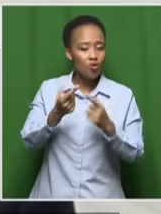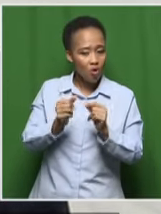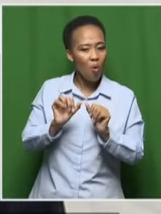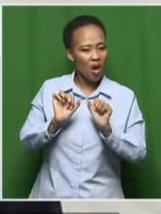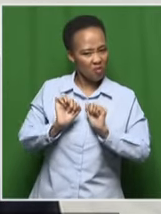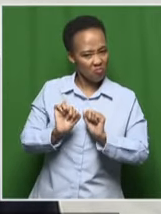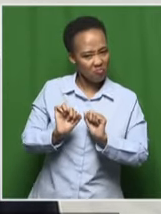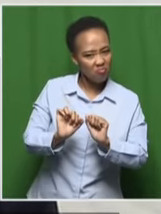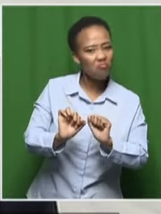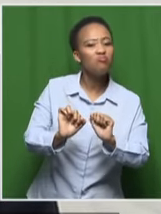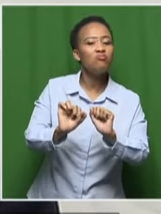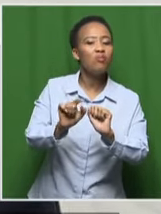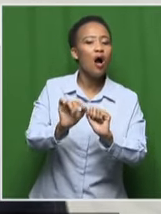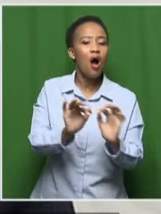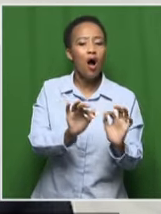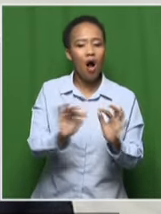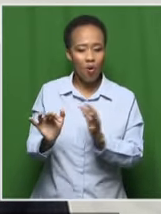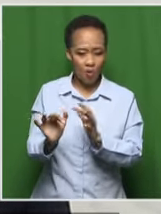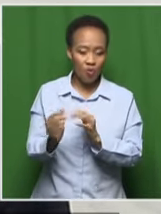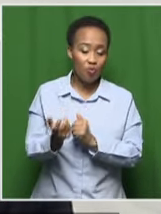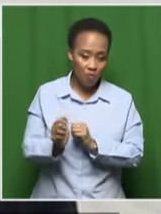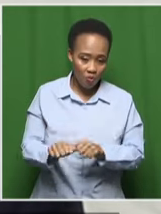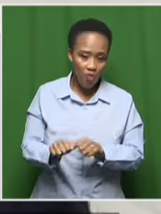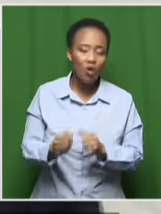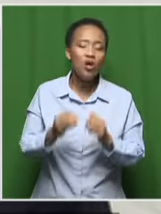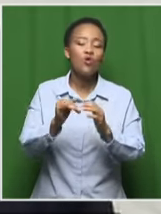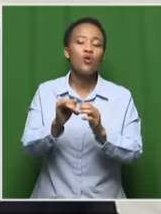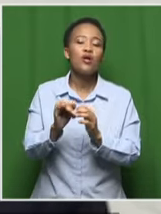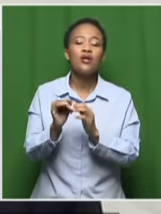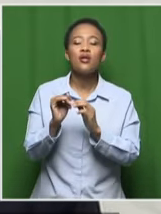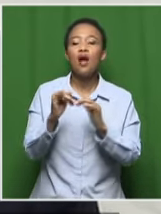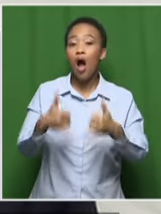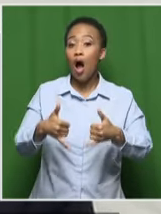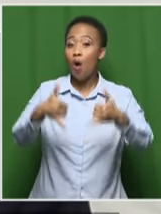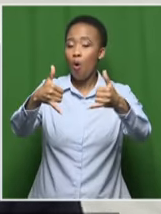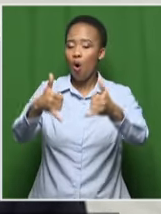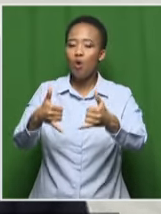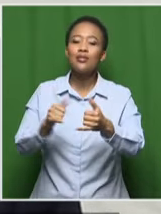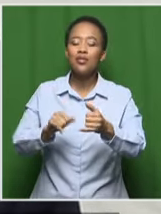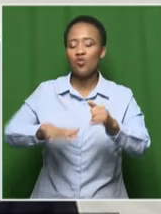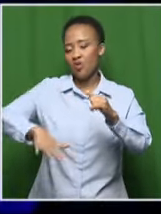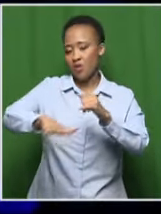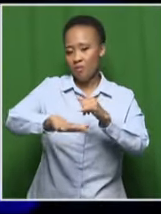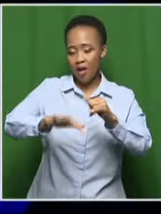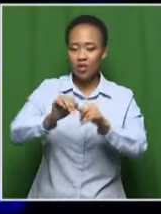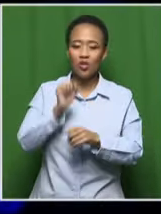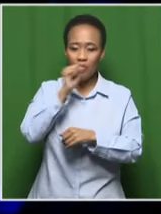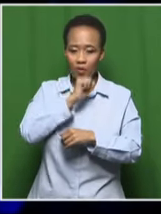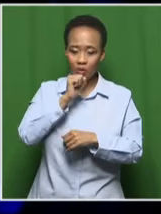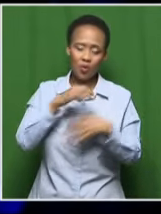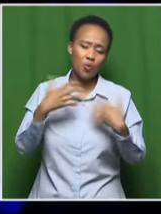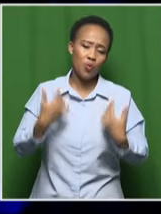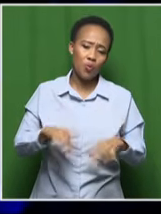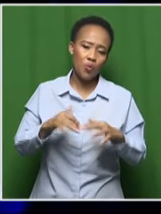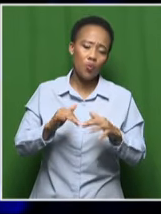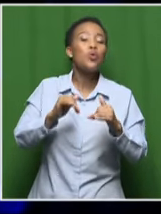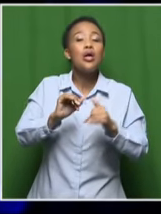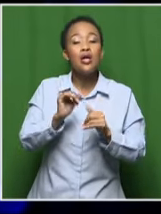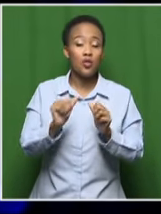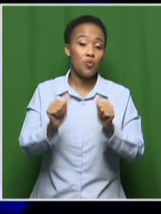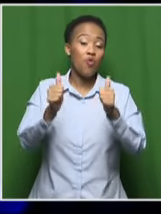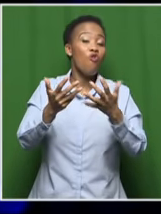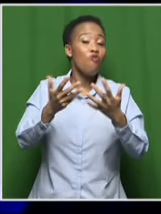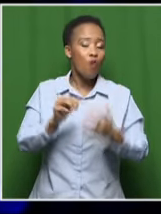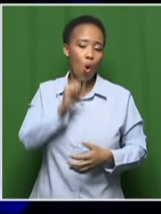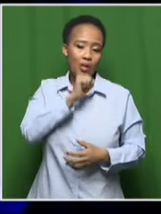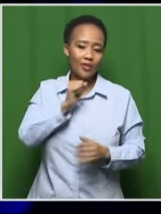of the creative you know, industries awards. This really means a lot to the artists. The crowds here